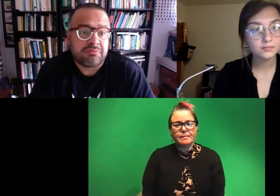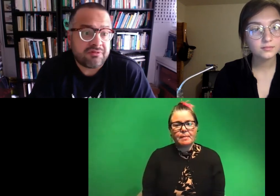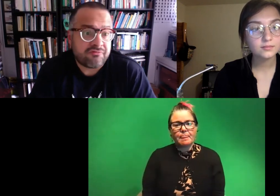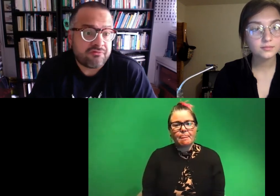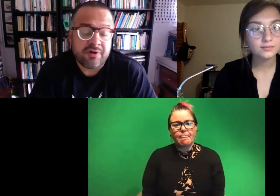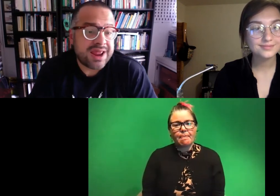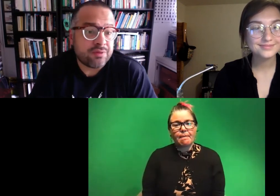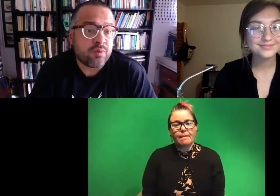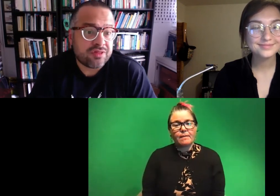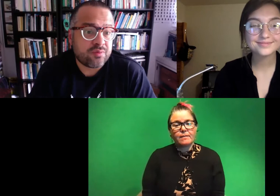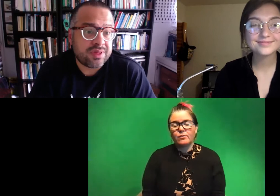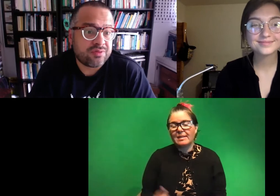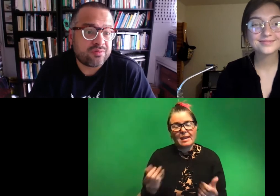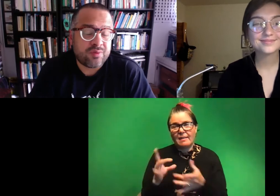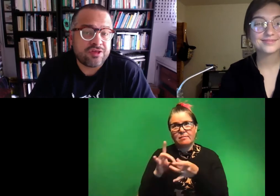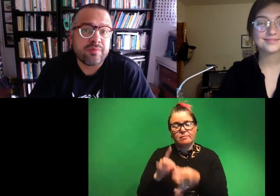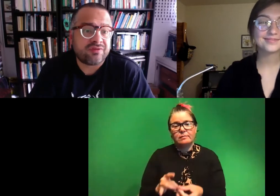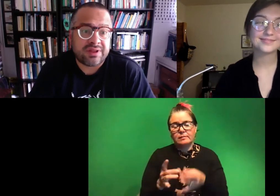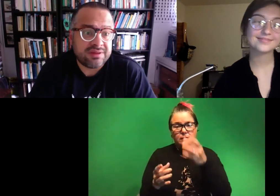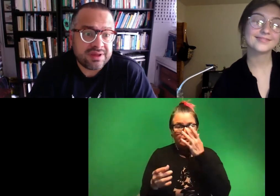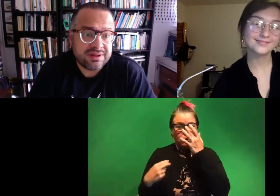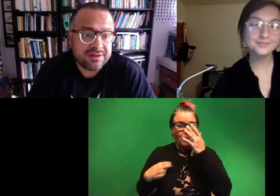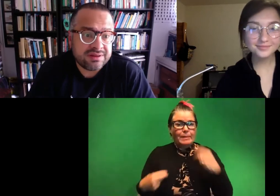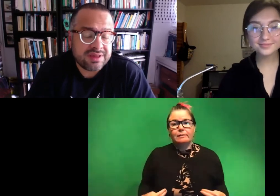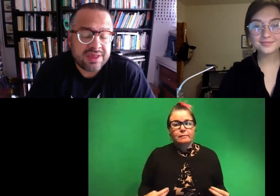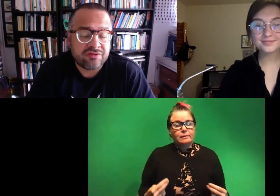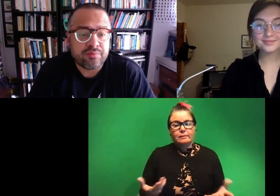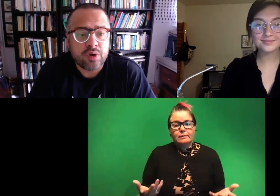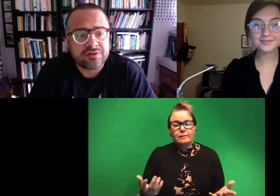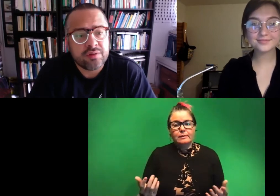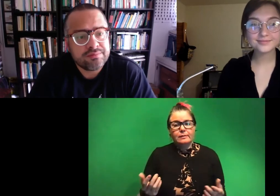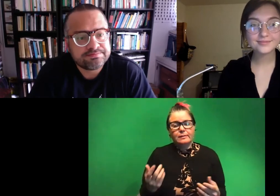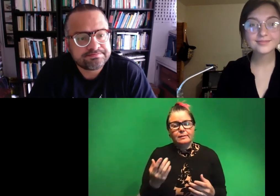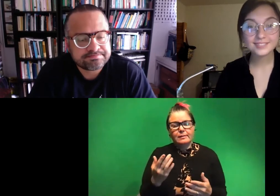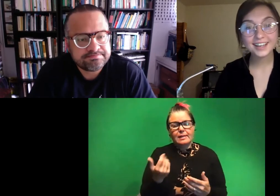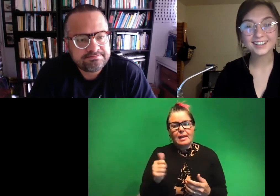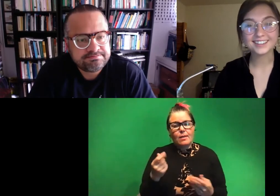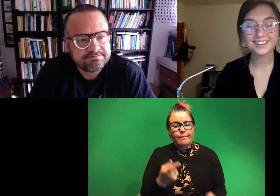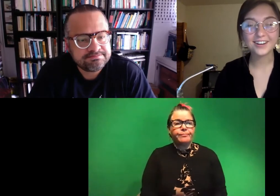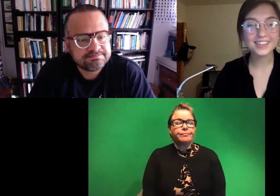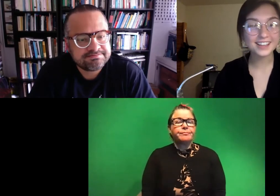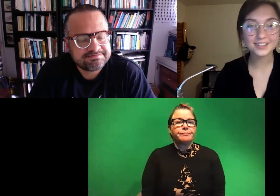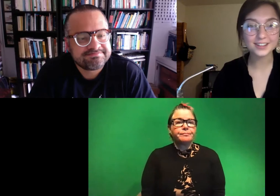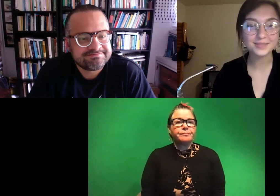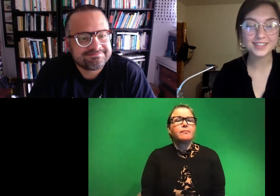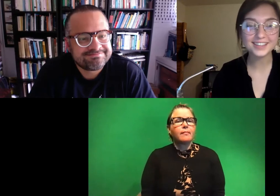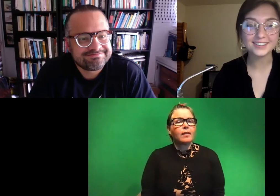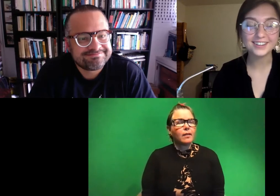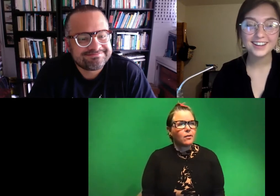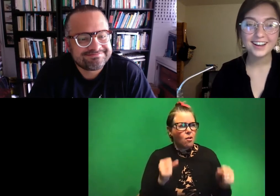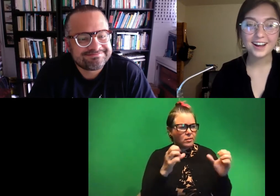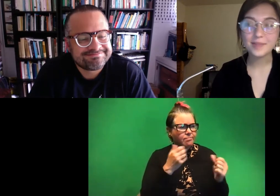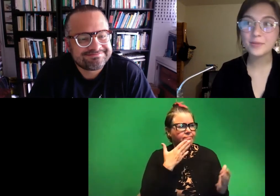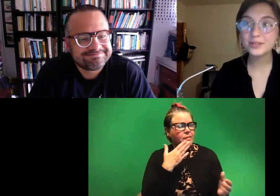of human related with humans and in some point, no? Yeah. Okay, that's awesome. Thank